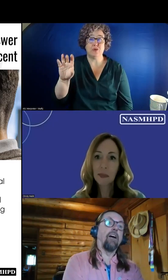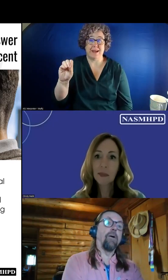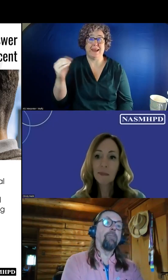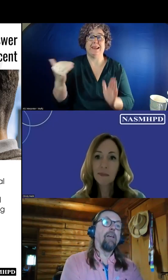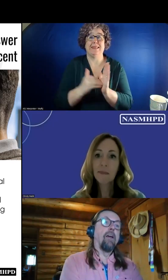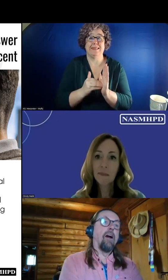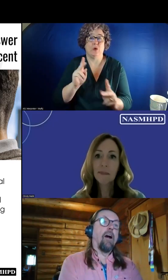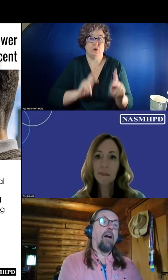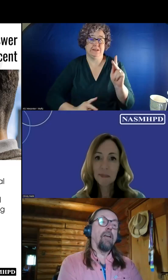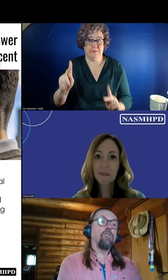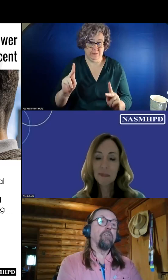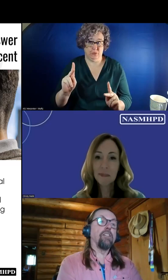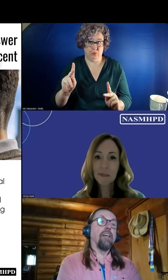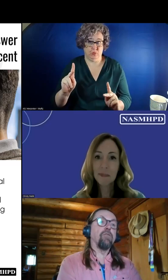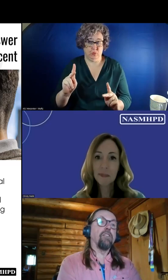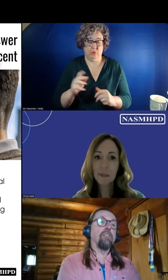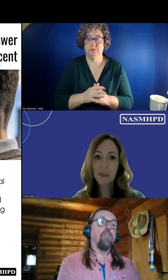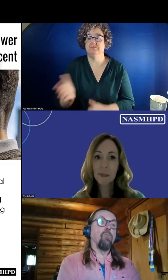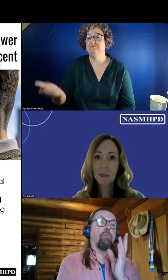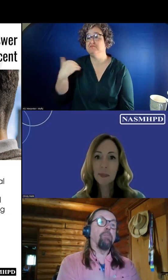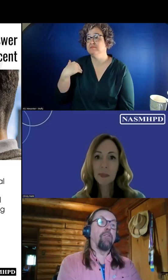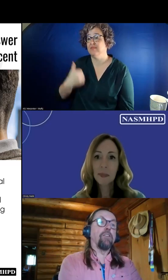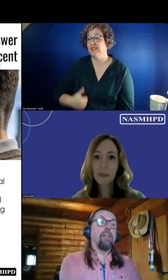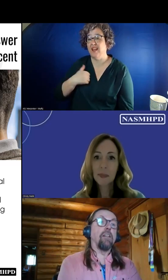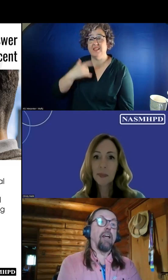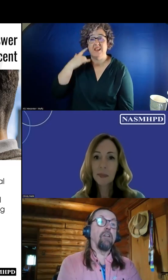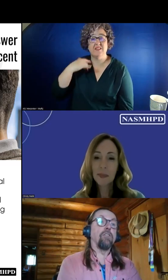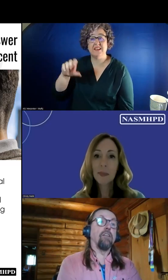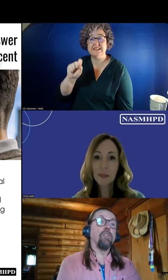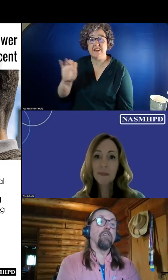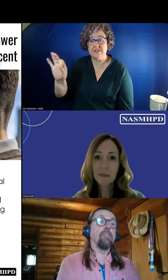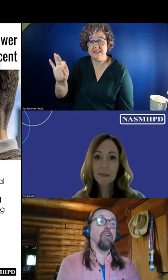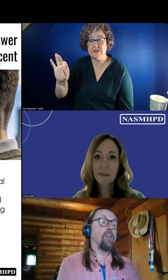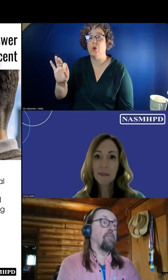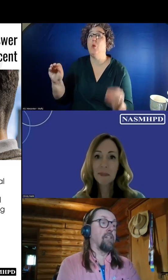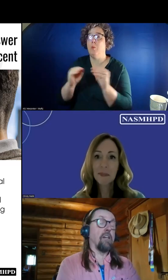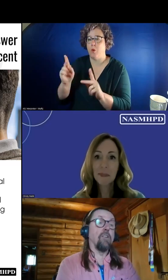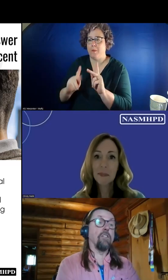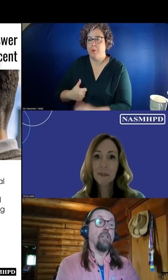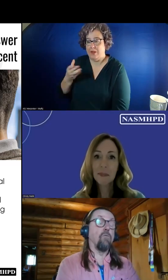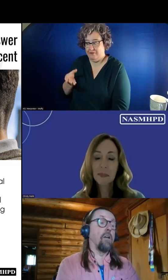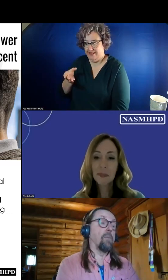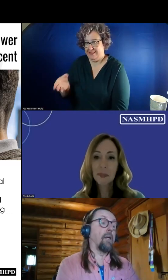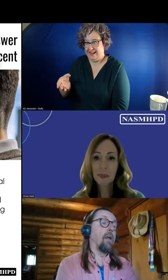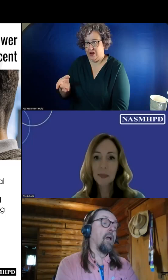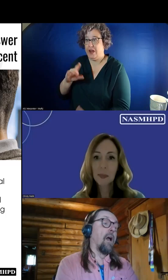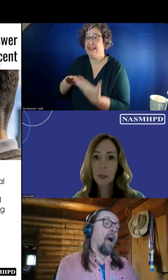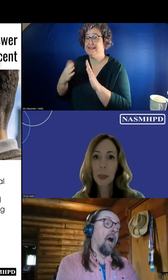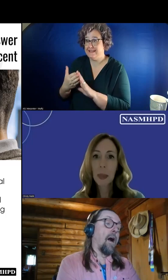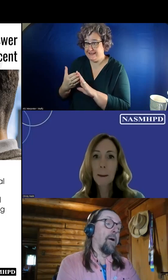it. I used to live in San Francisco. There are more people in the city and county of San Francisco than in the entire state of